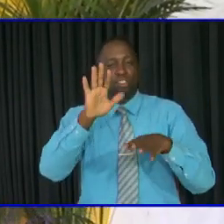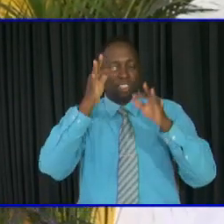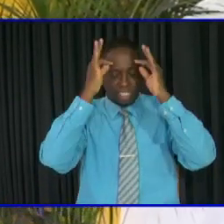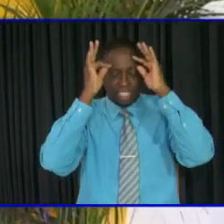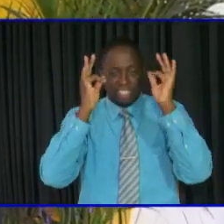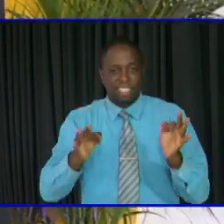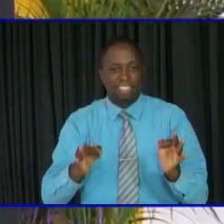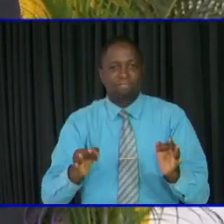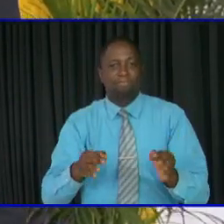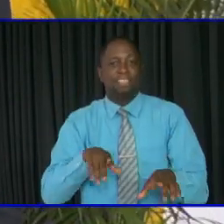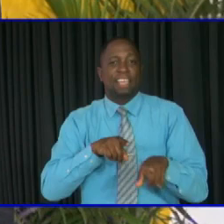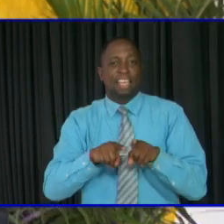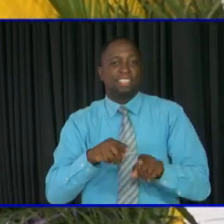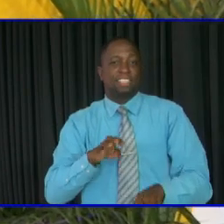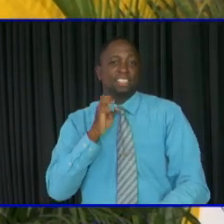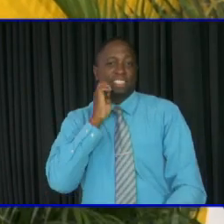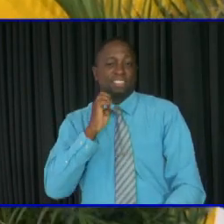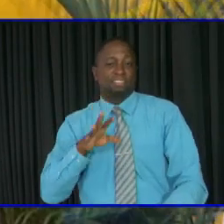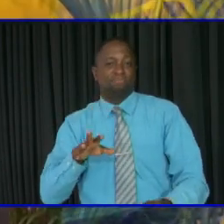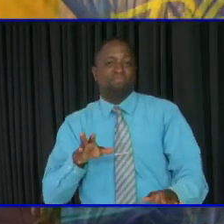sings.